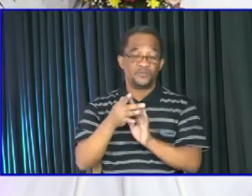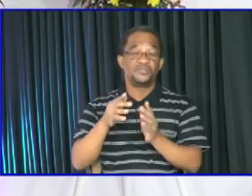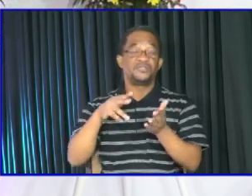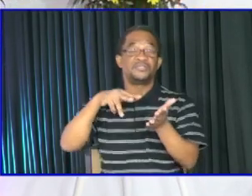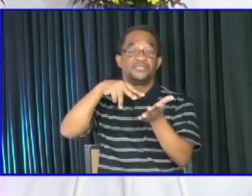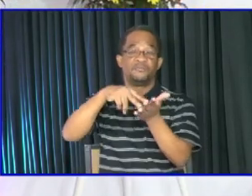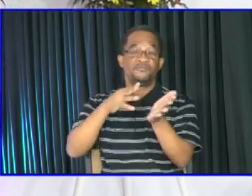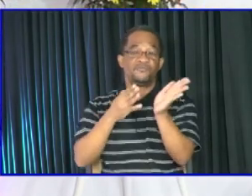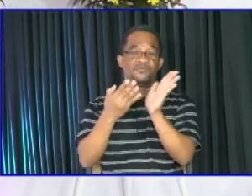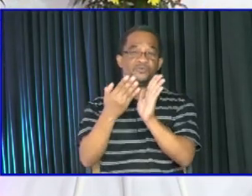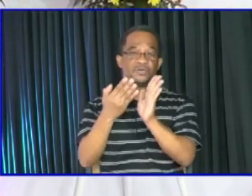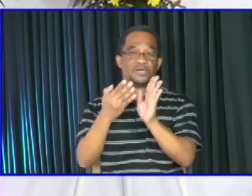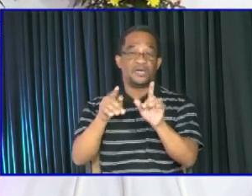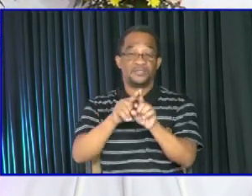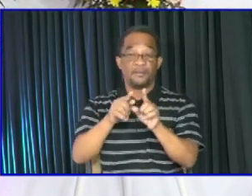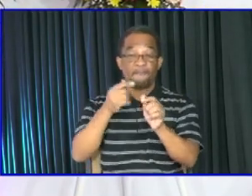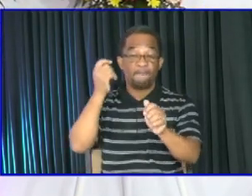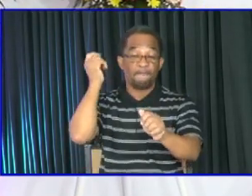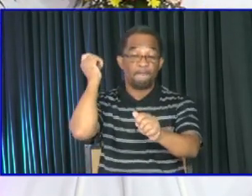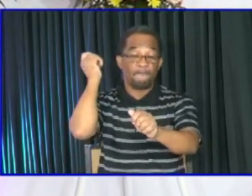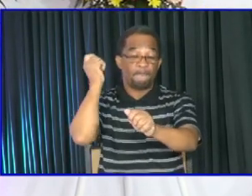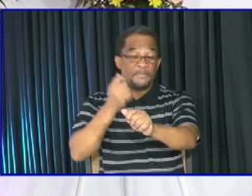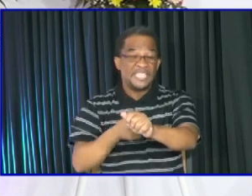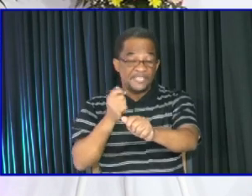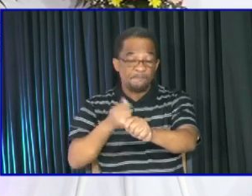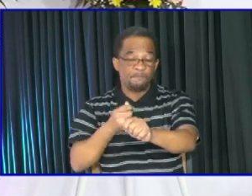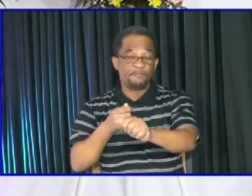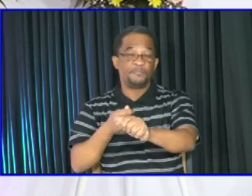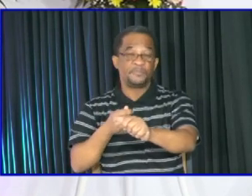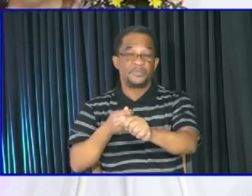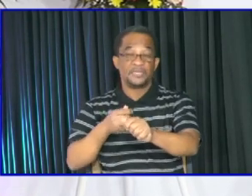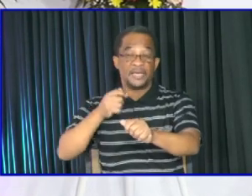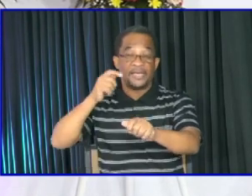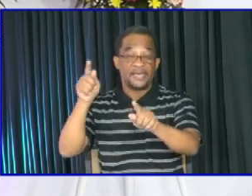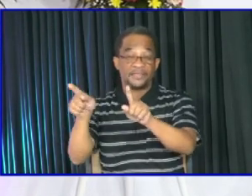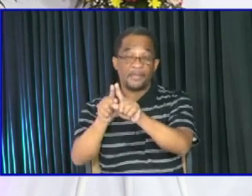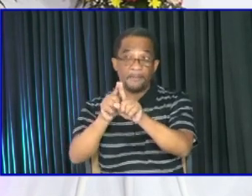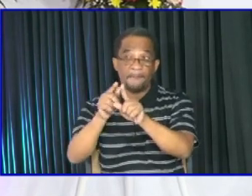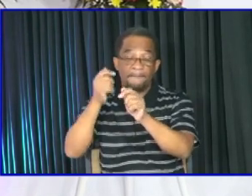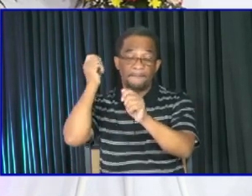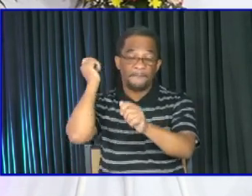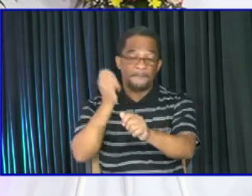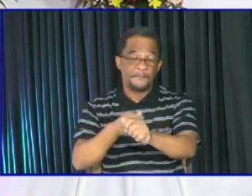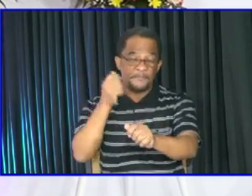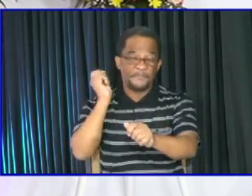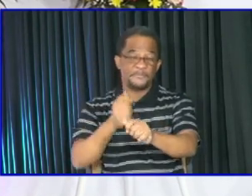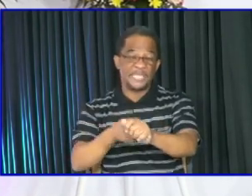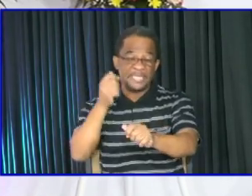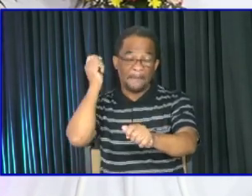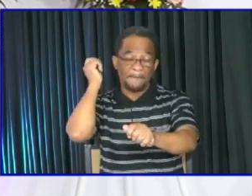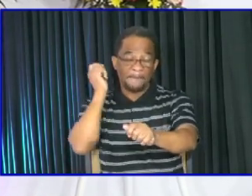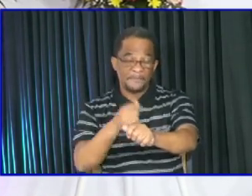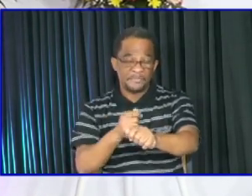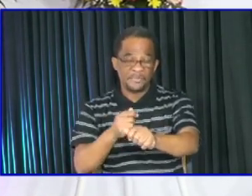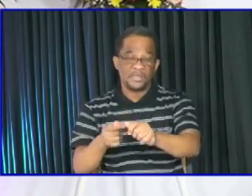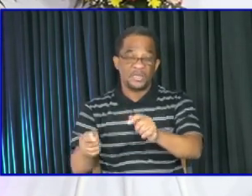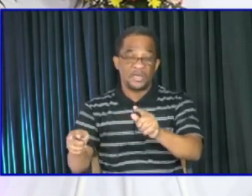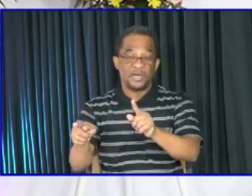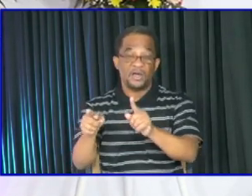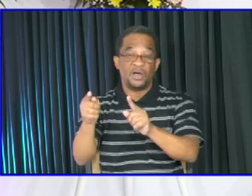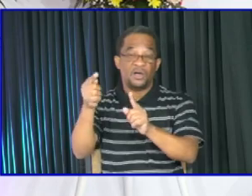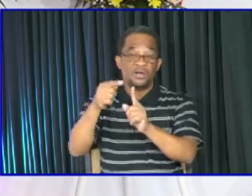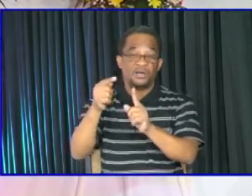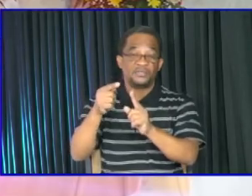They whip him. They beat him. They whip him until his